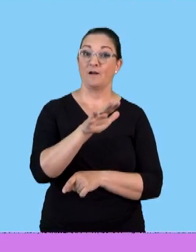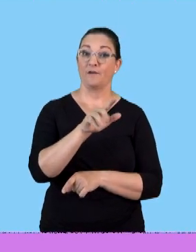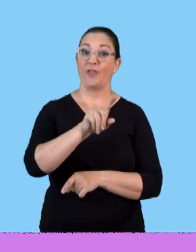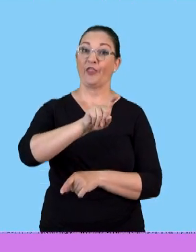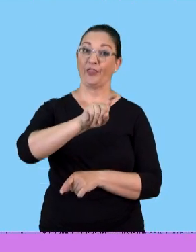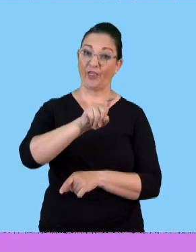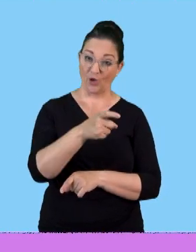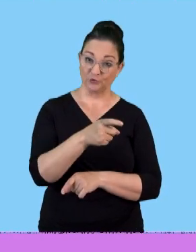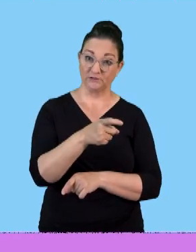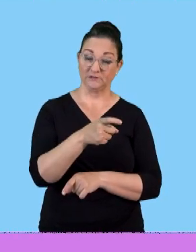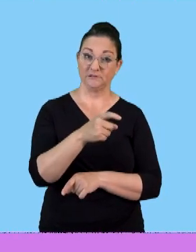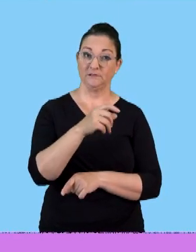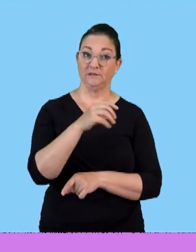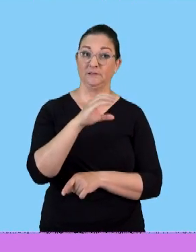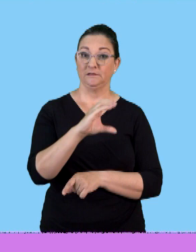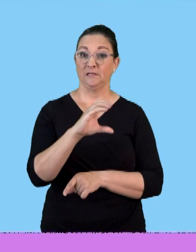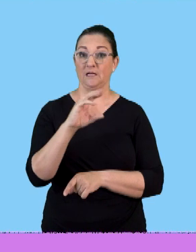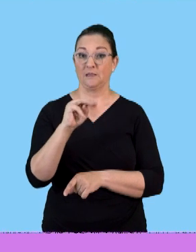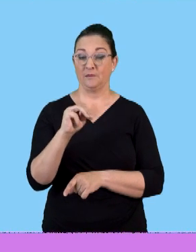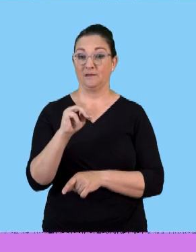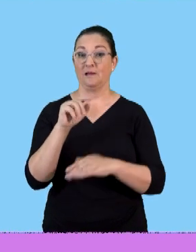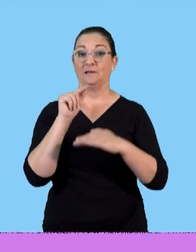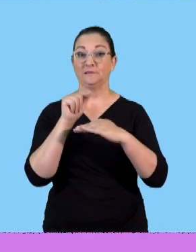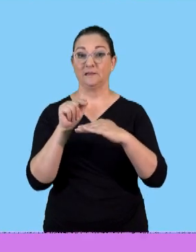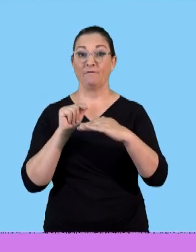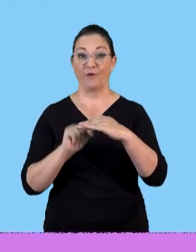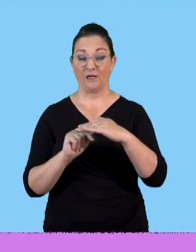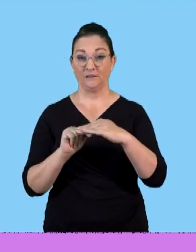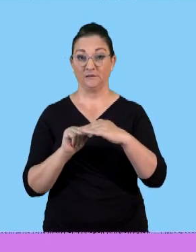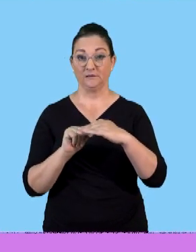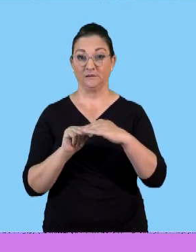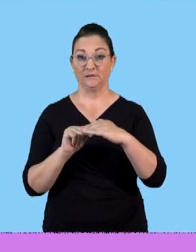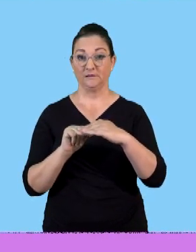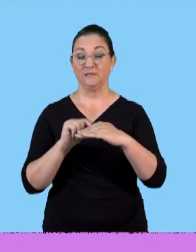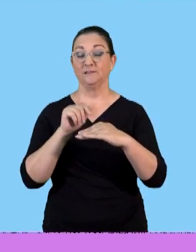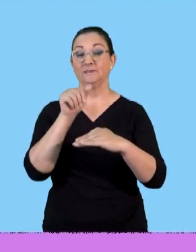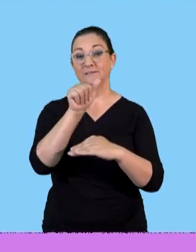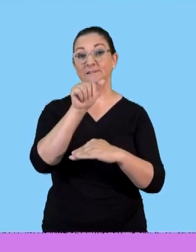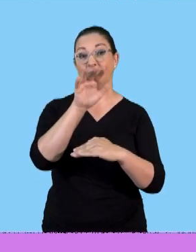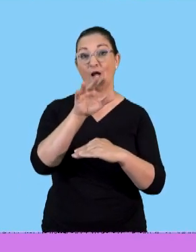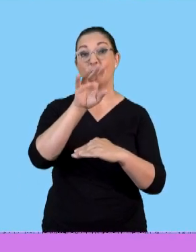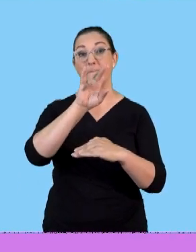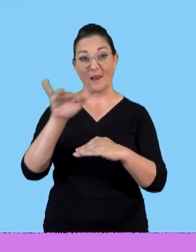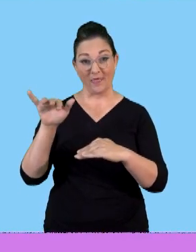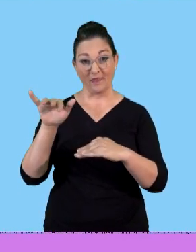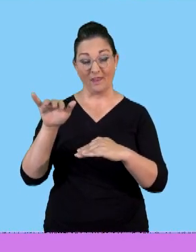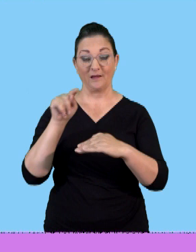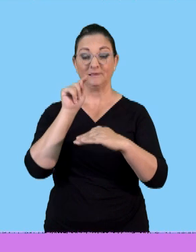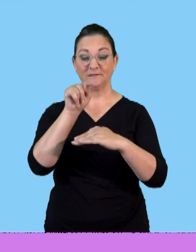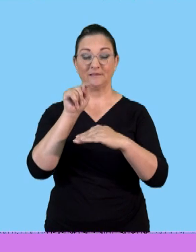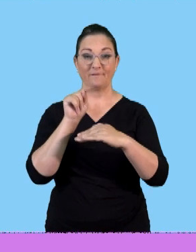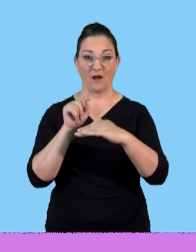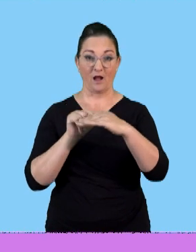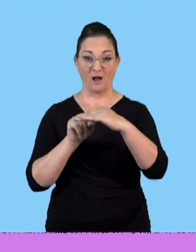65,000 centimeters. I'll take that and I divide that by, so it's 65 million, right?